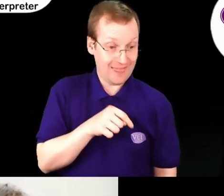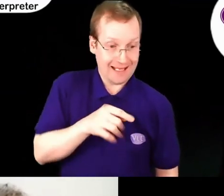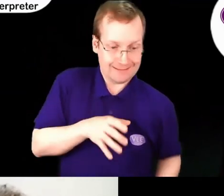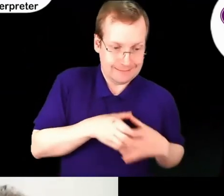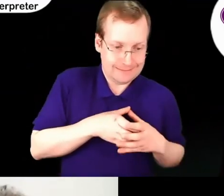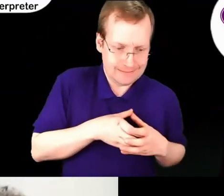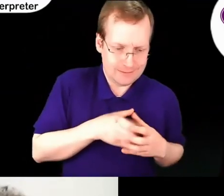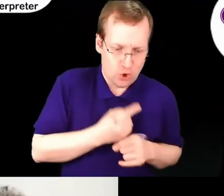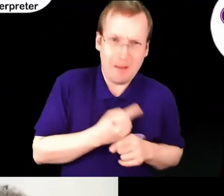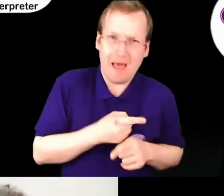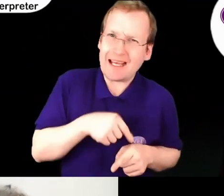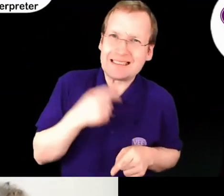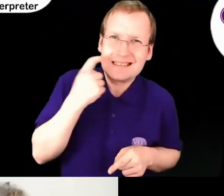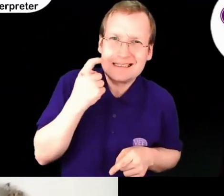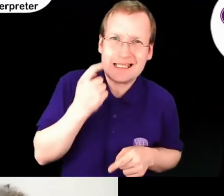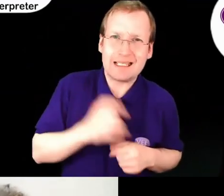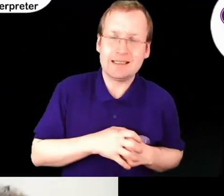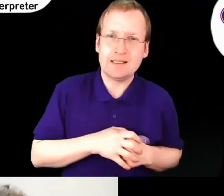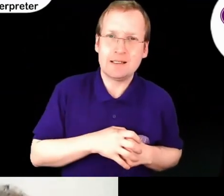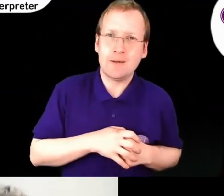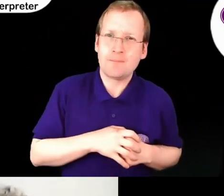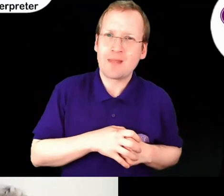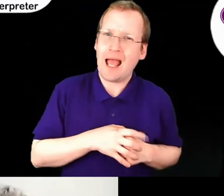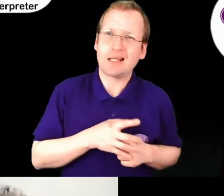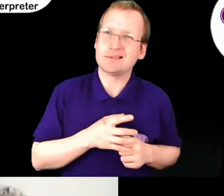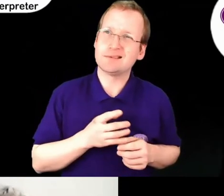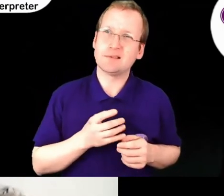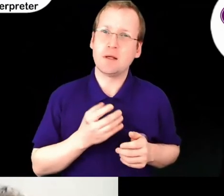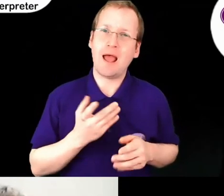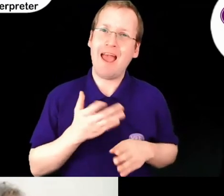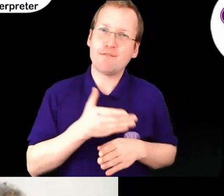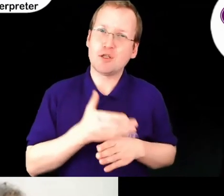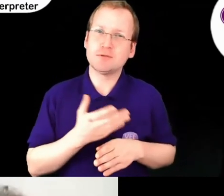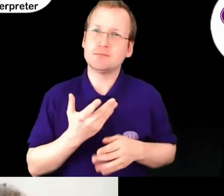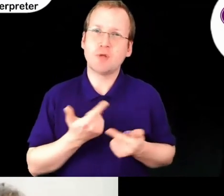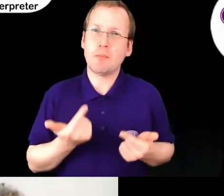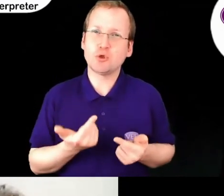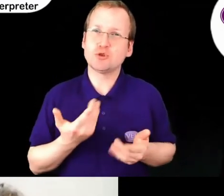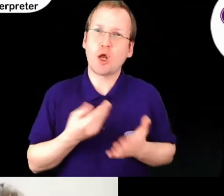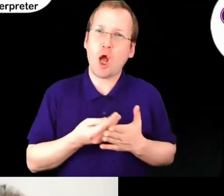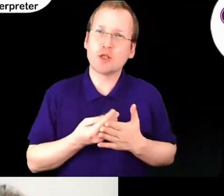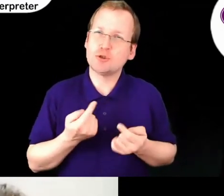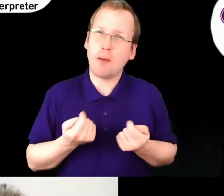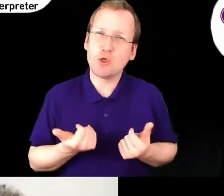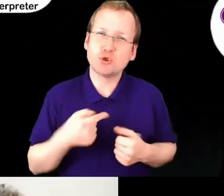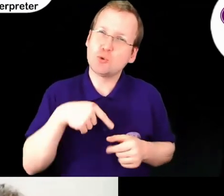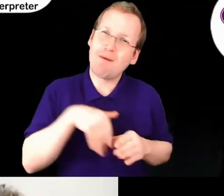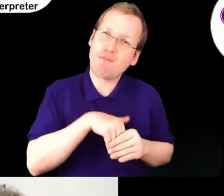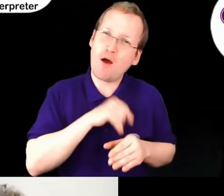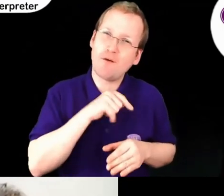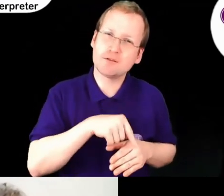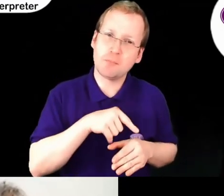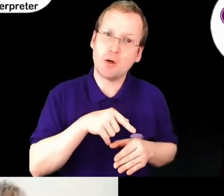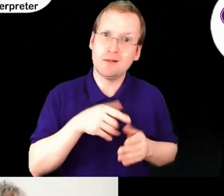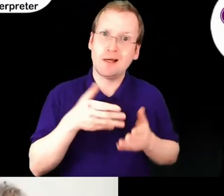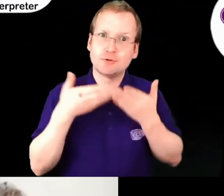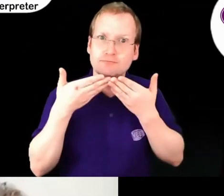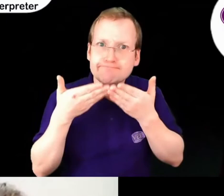to speak about and which don't cost much to be involved in, but that we respect that social justice is